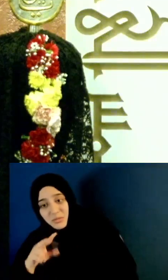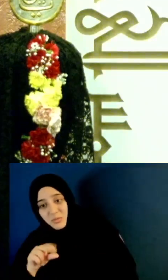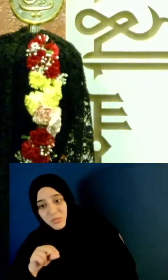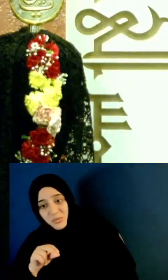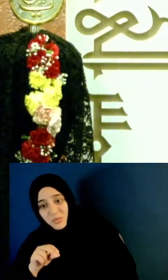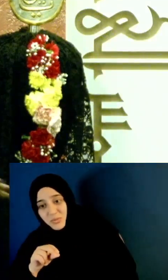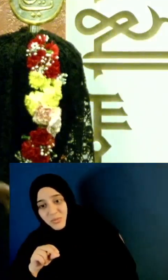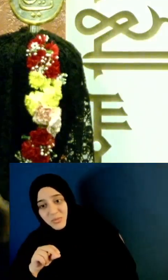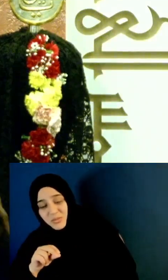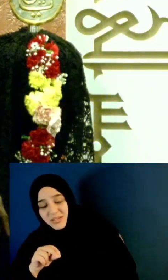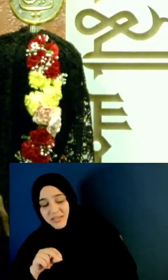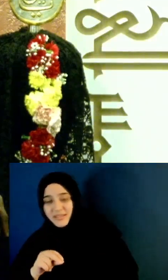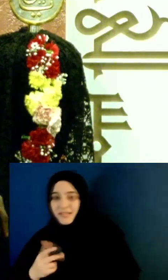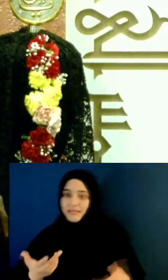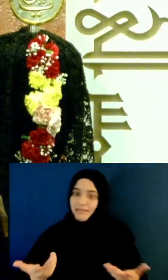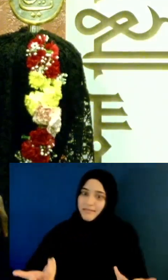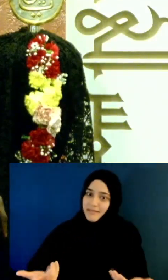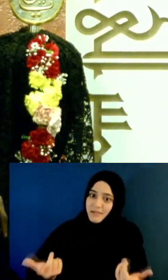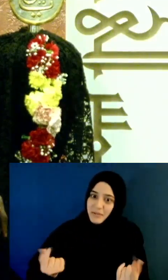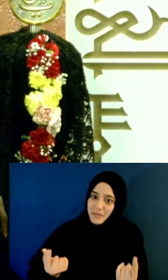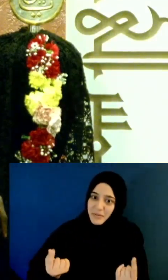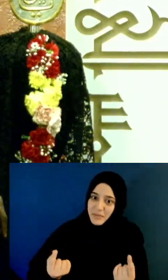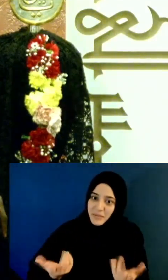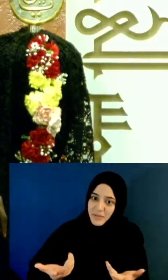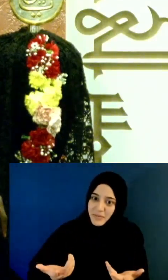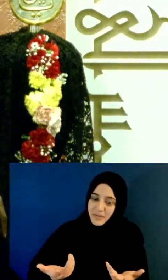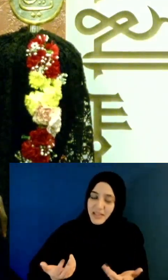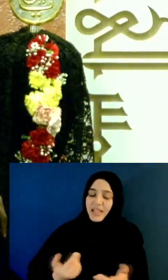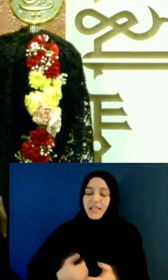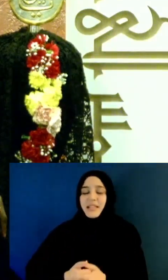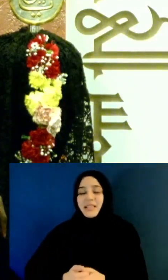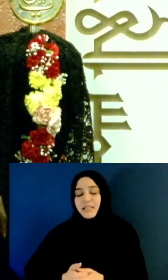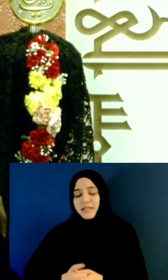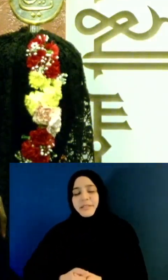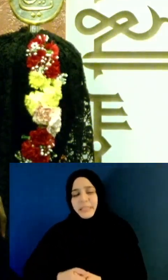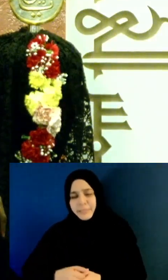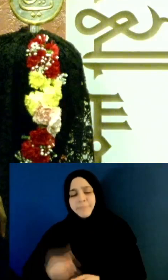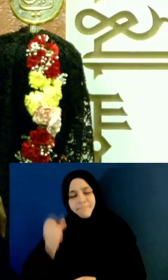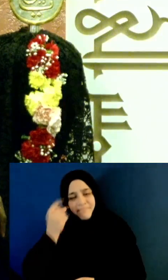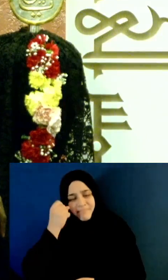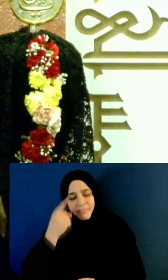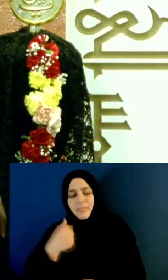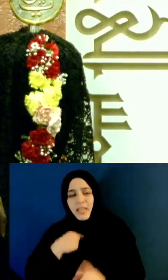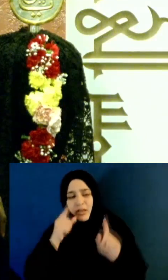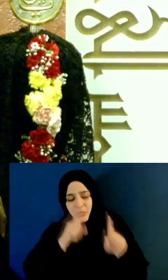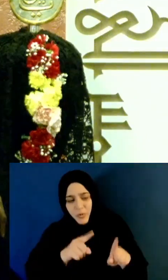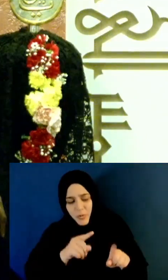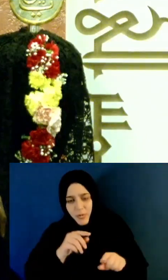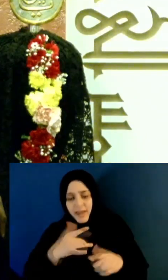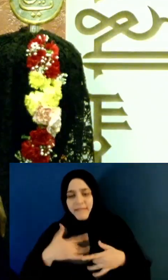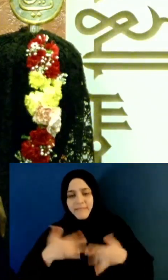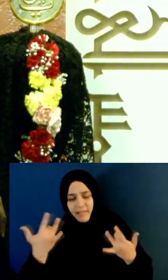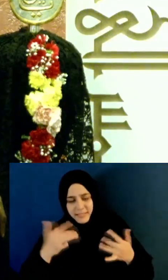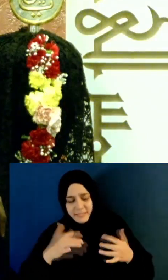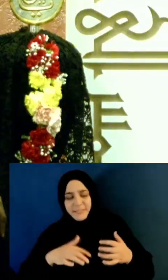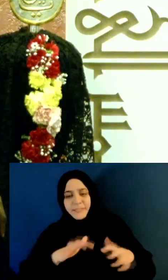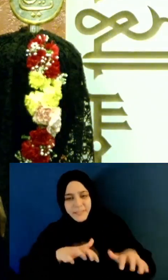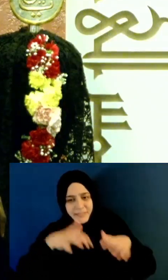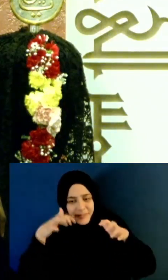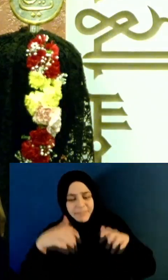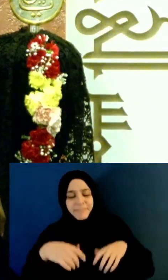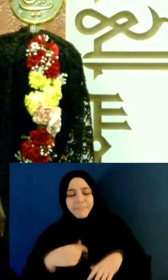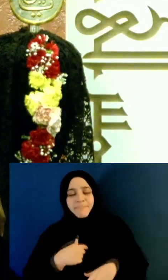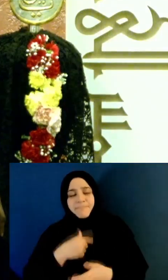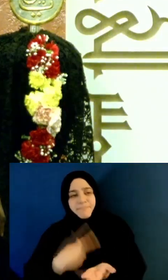What do you do? You know, I went somewhere for majalis. One boy stressed his mother. If you do not buy a dog for me, I will